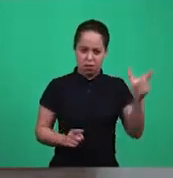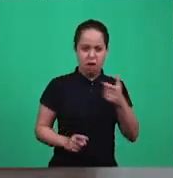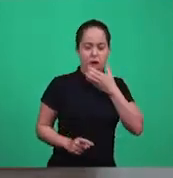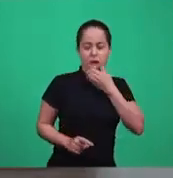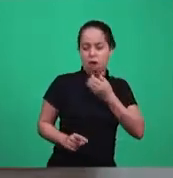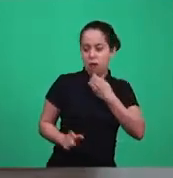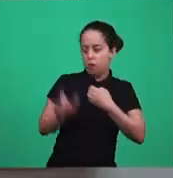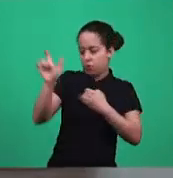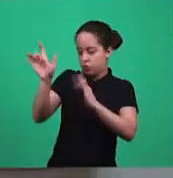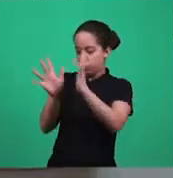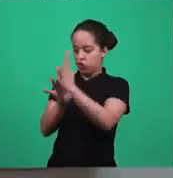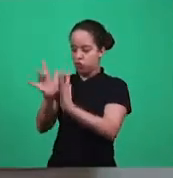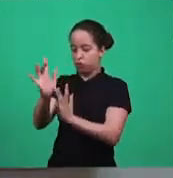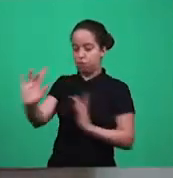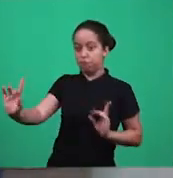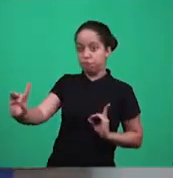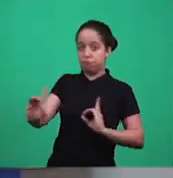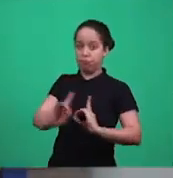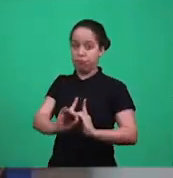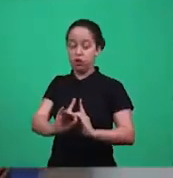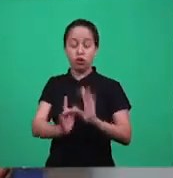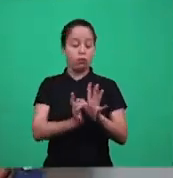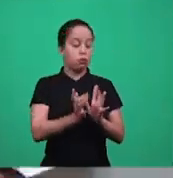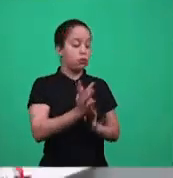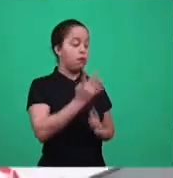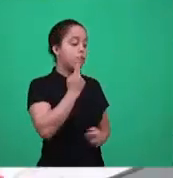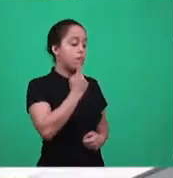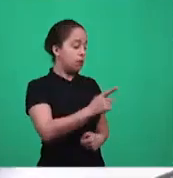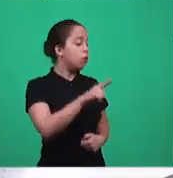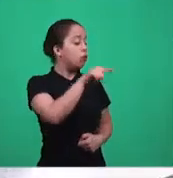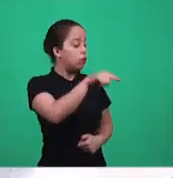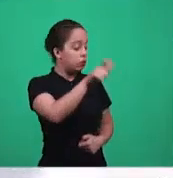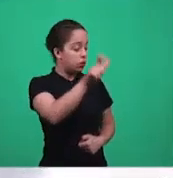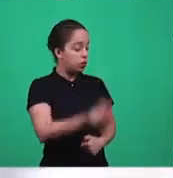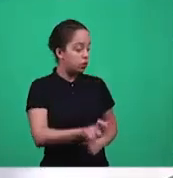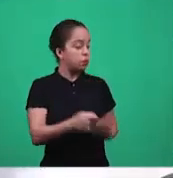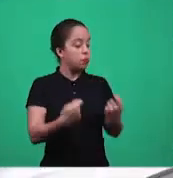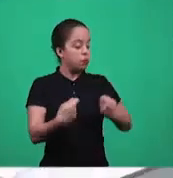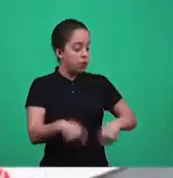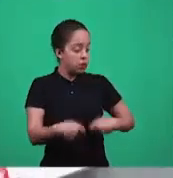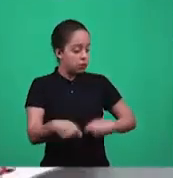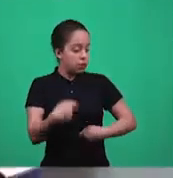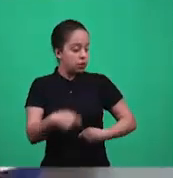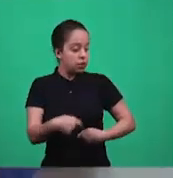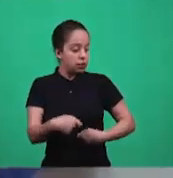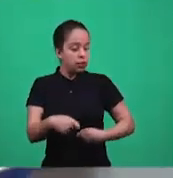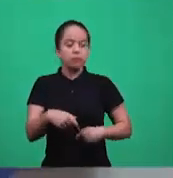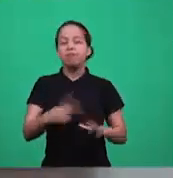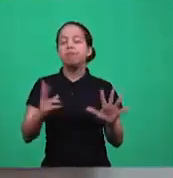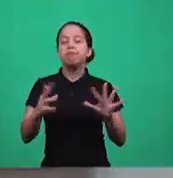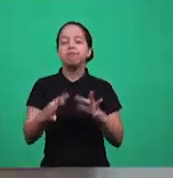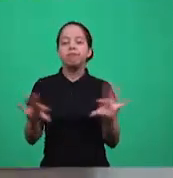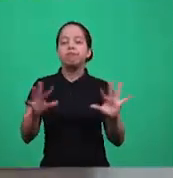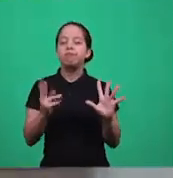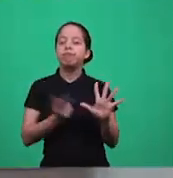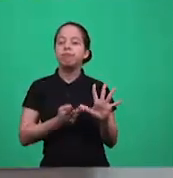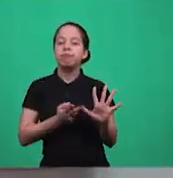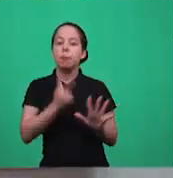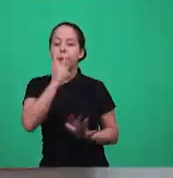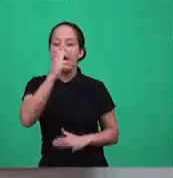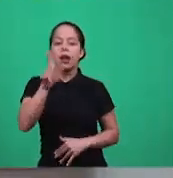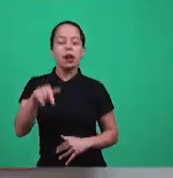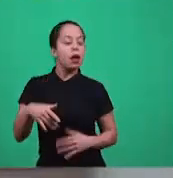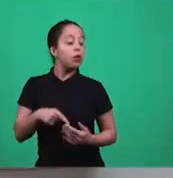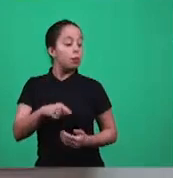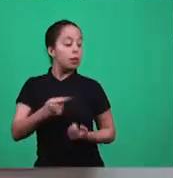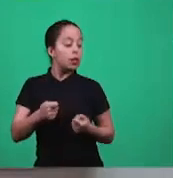from this moment on, Jesus gave him the message, you need to be born again from water and